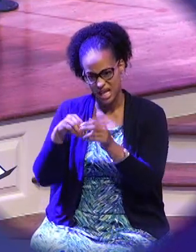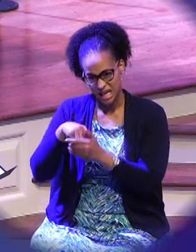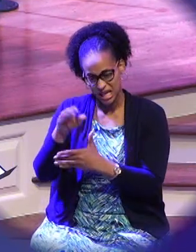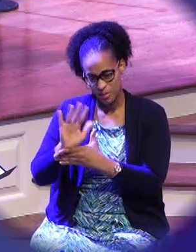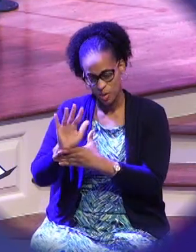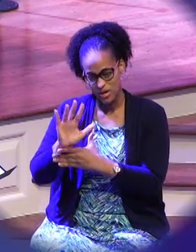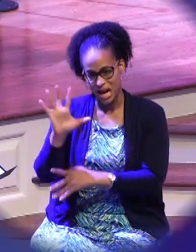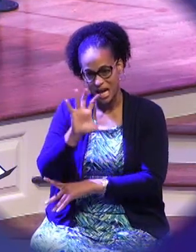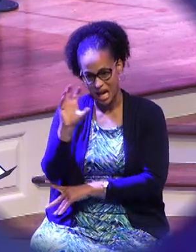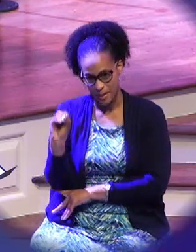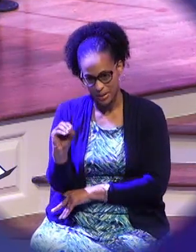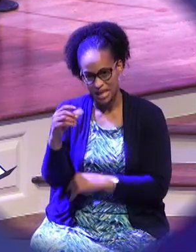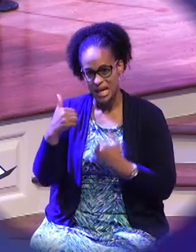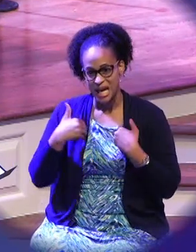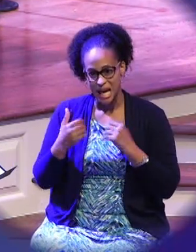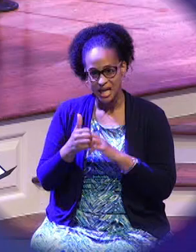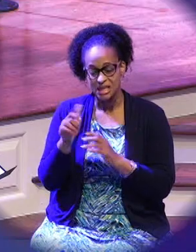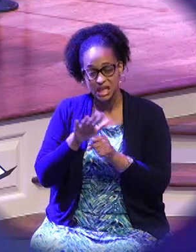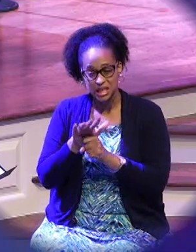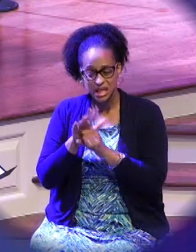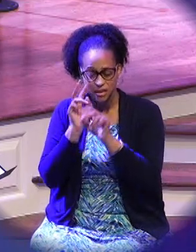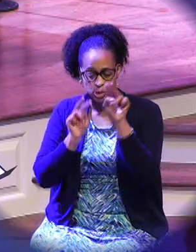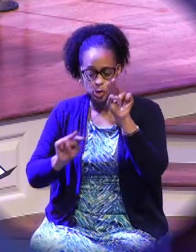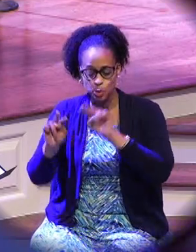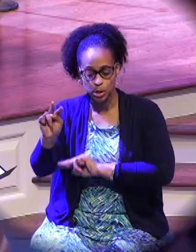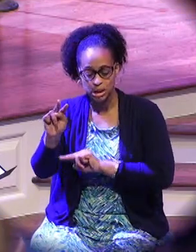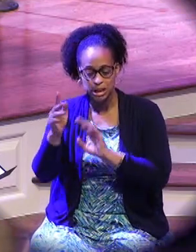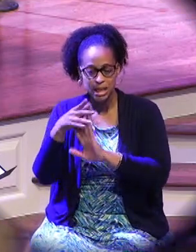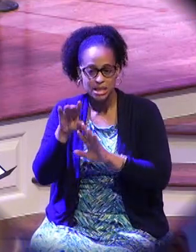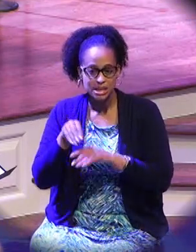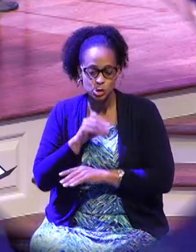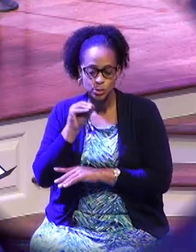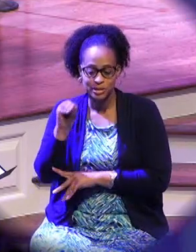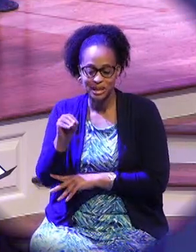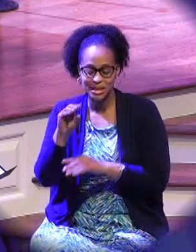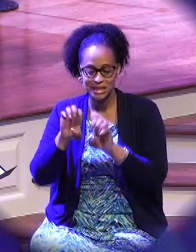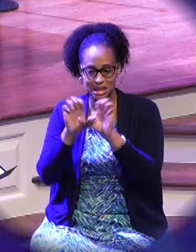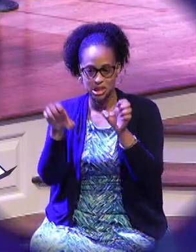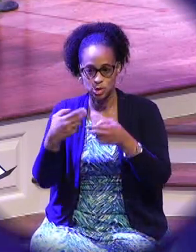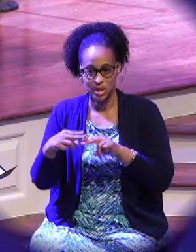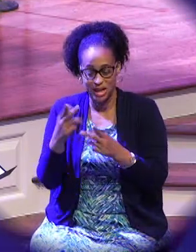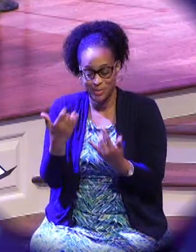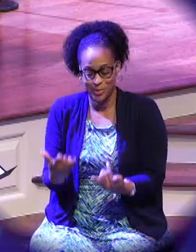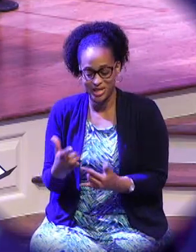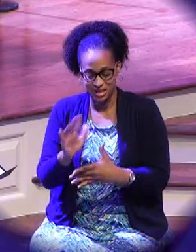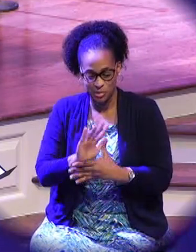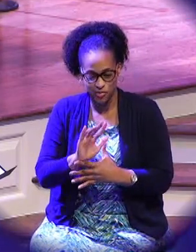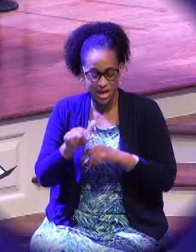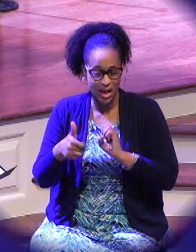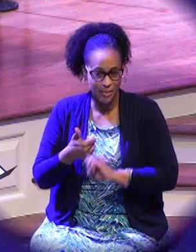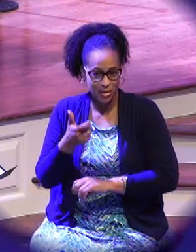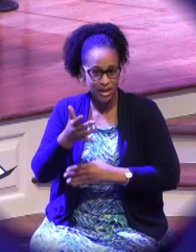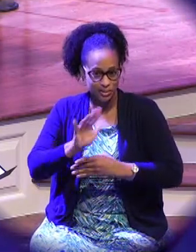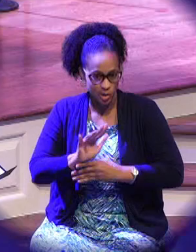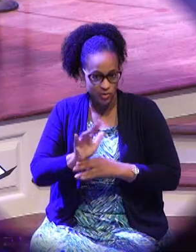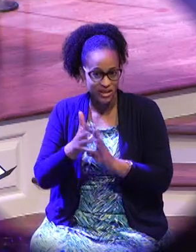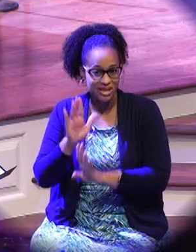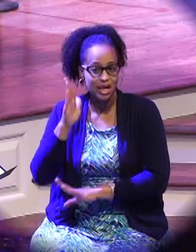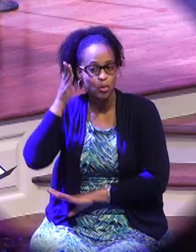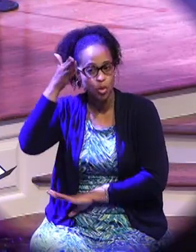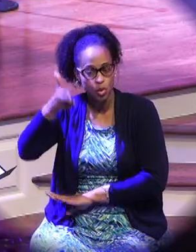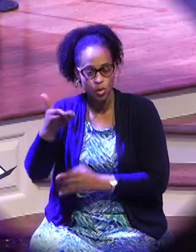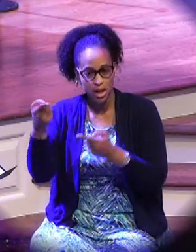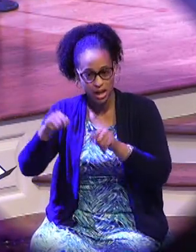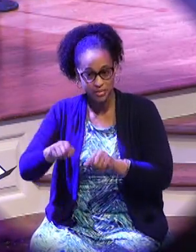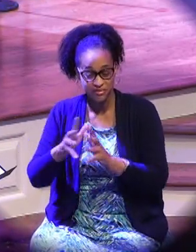company has enough forethought to really place in an Easter egg in this present movie about a movie to come. They have to have a